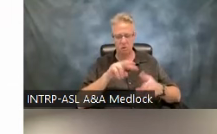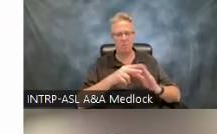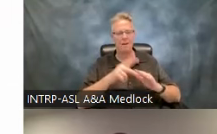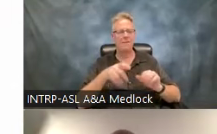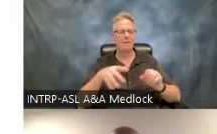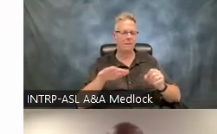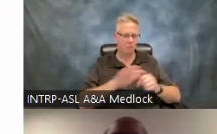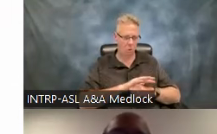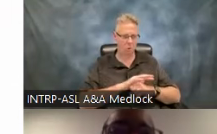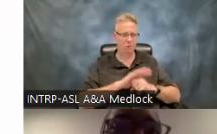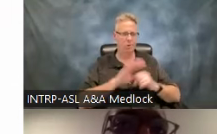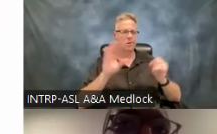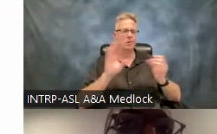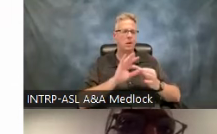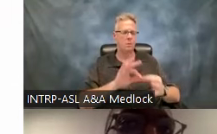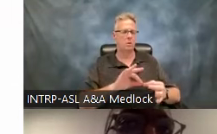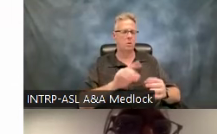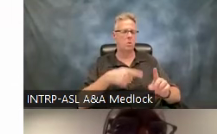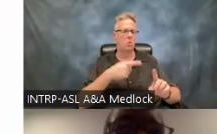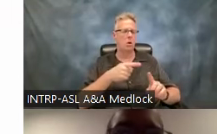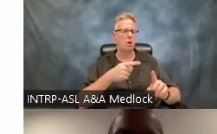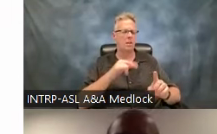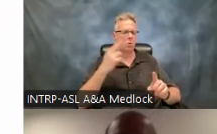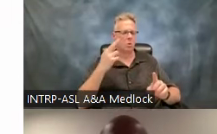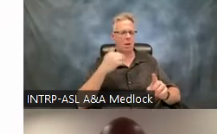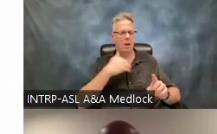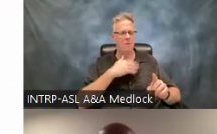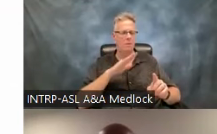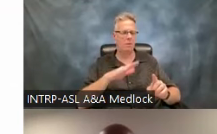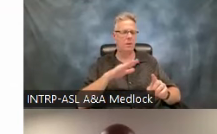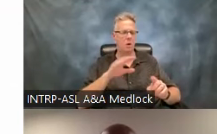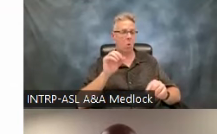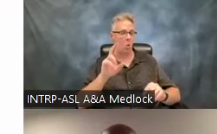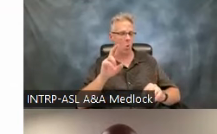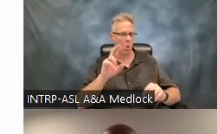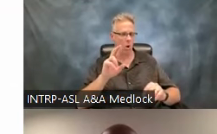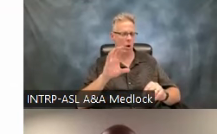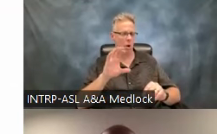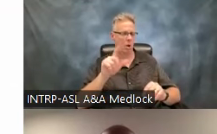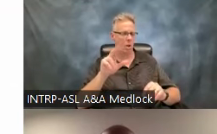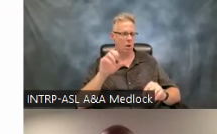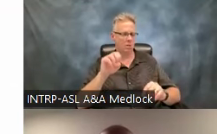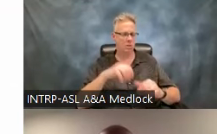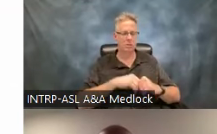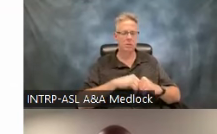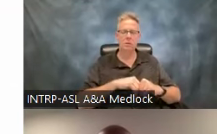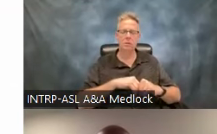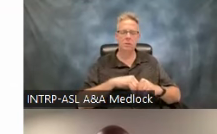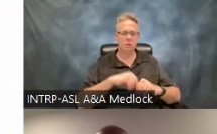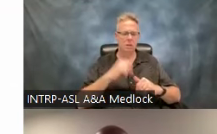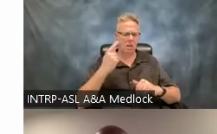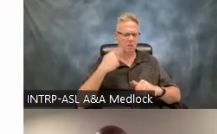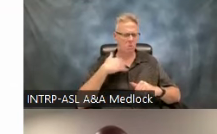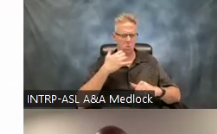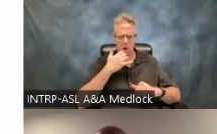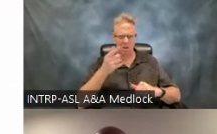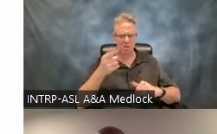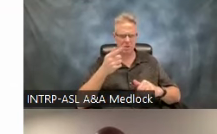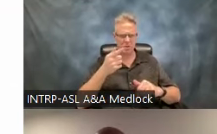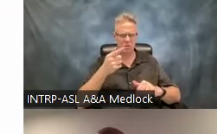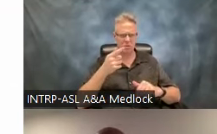and thorough statement about the incident. So that's why they have that "or" clause in there. And I think, unless I'm wrong, I think there's kind of